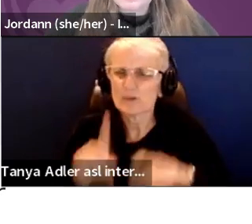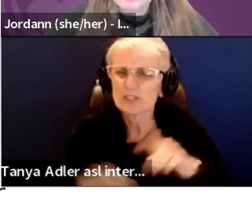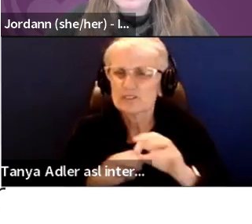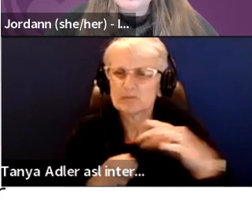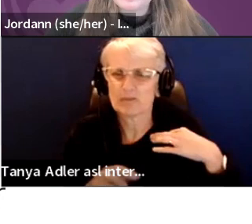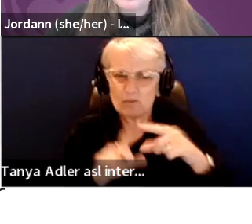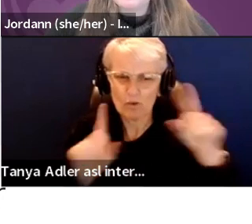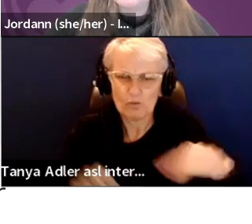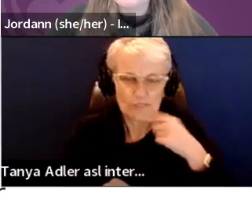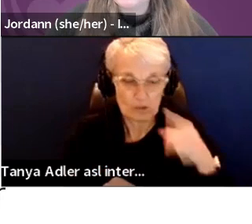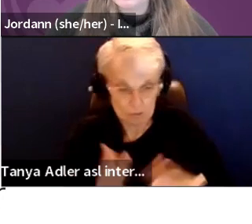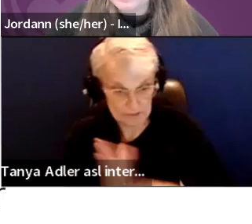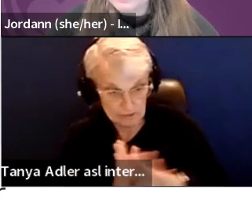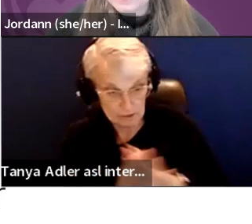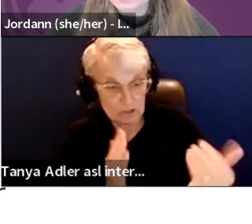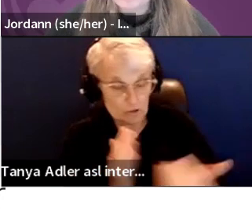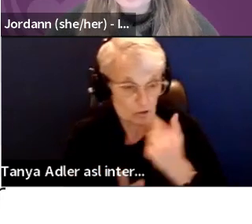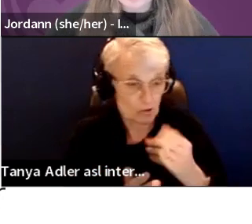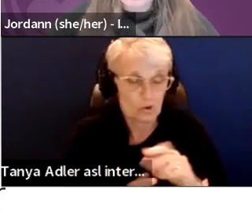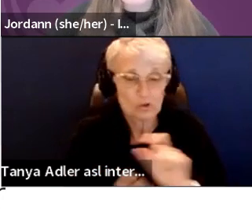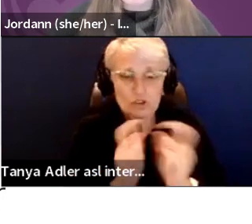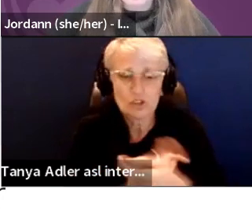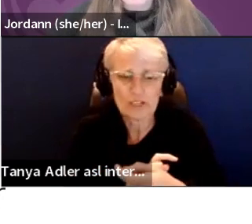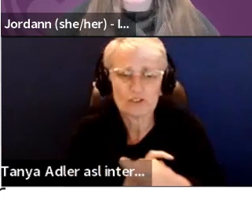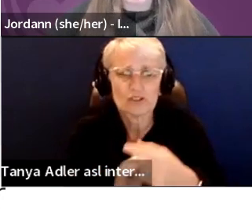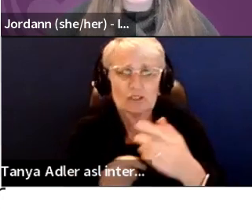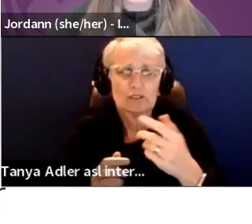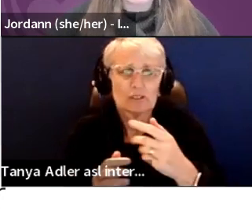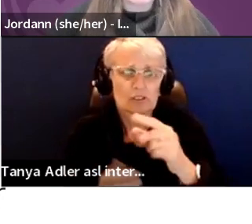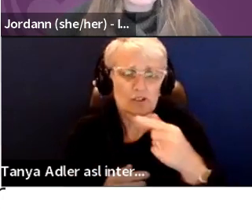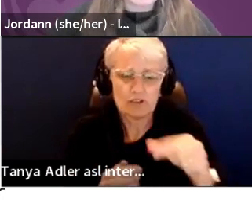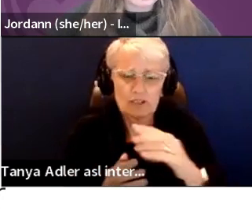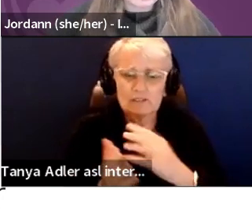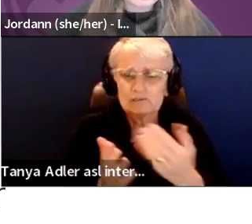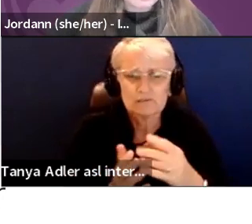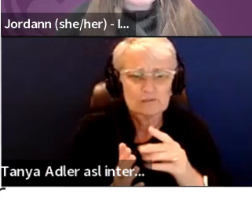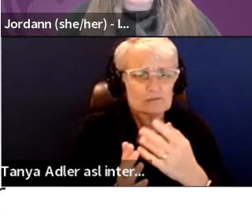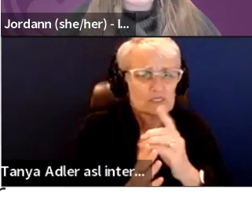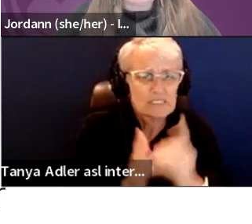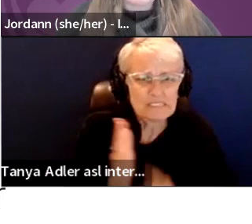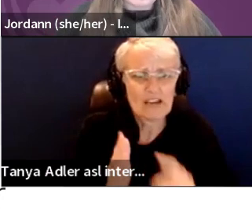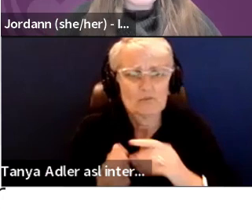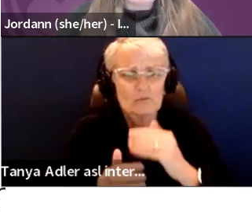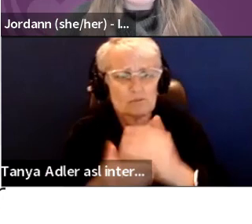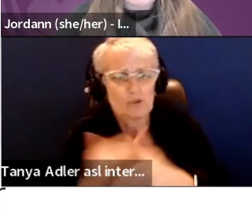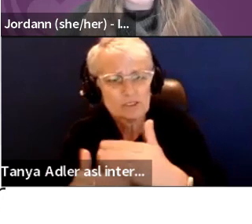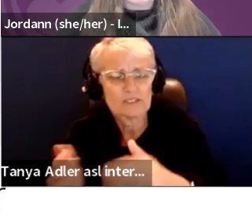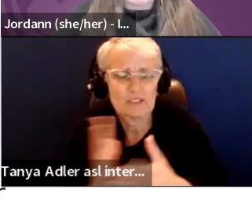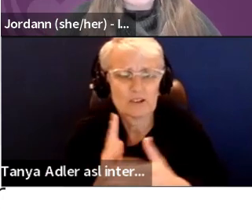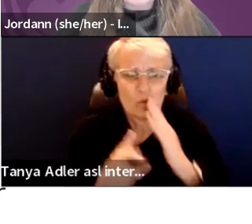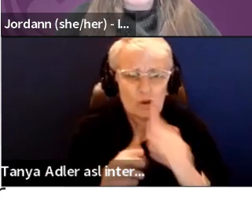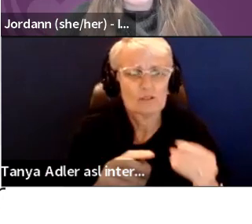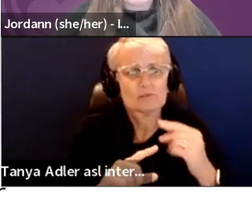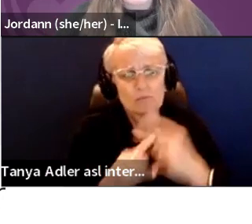be developing new or redesigning green products, services, processes, or technologies that will have a positive impact